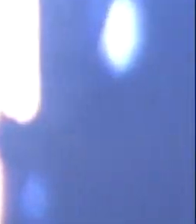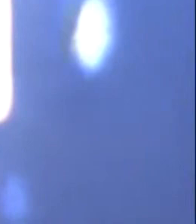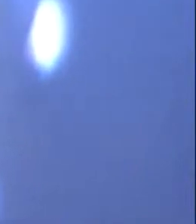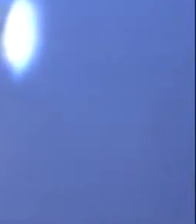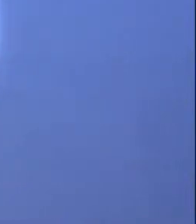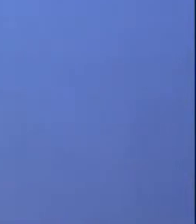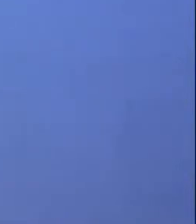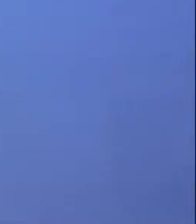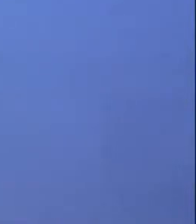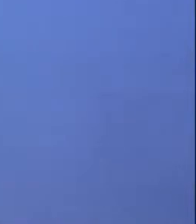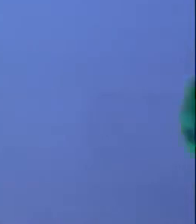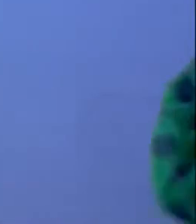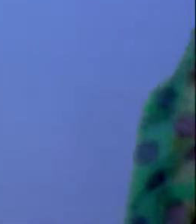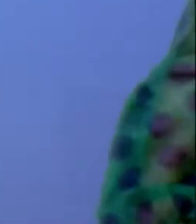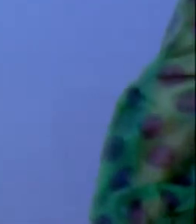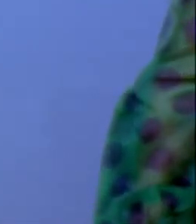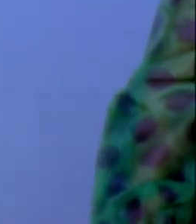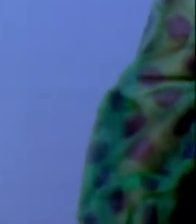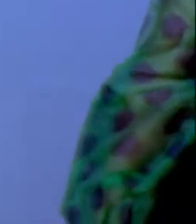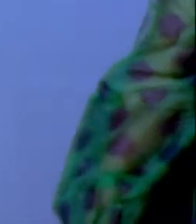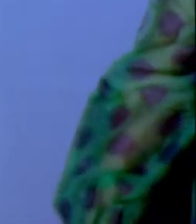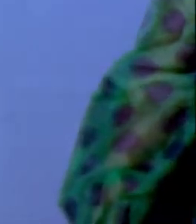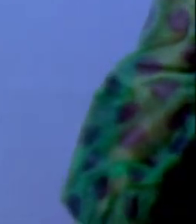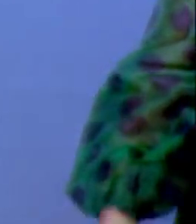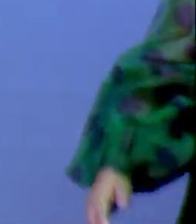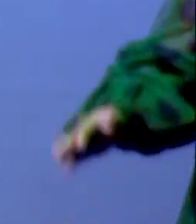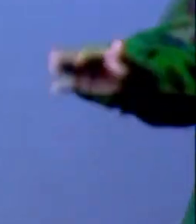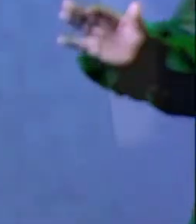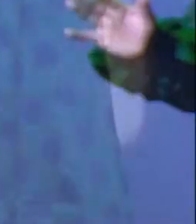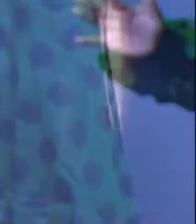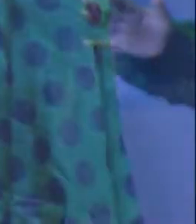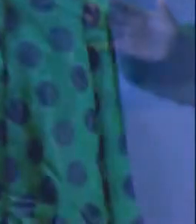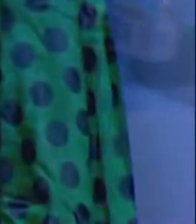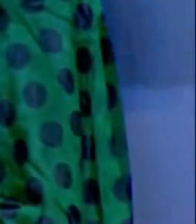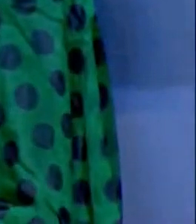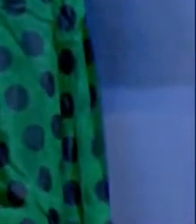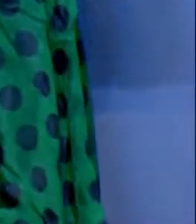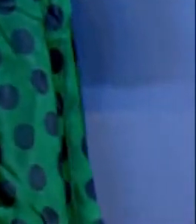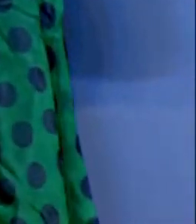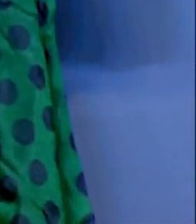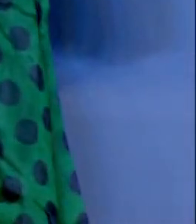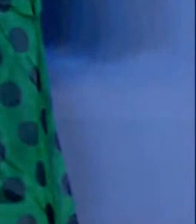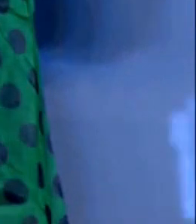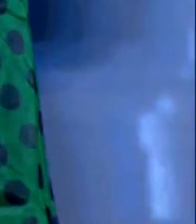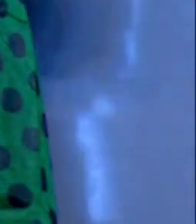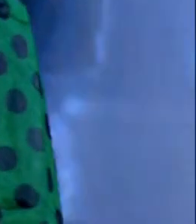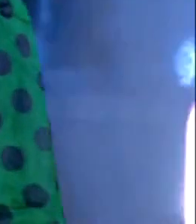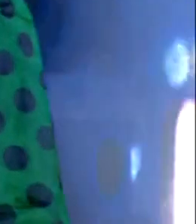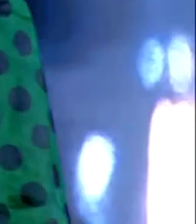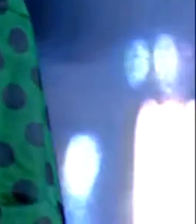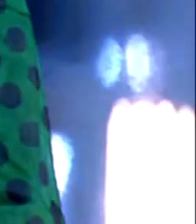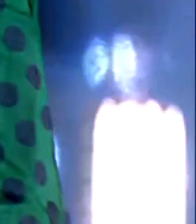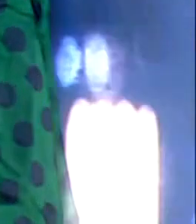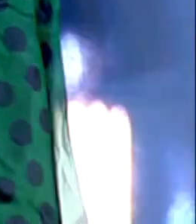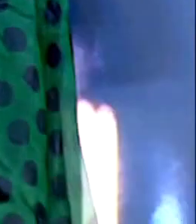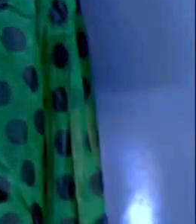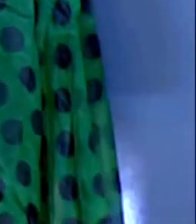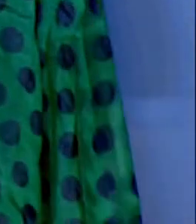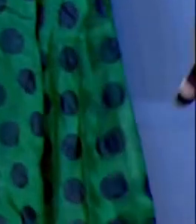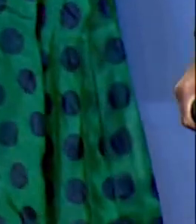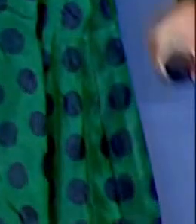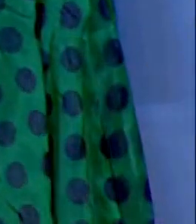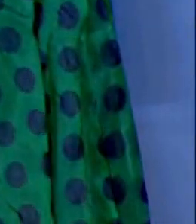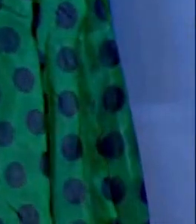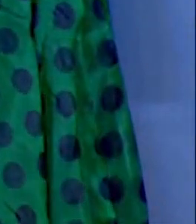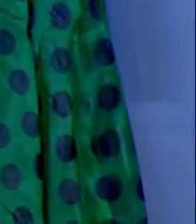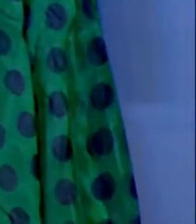carpenter. You are the living word, everybody. Bread of heaven, sent down, sent